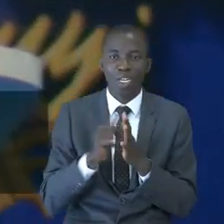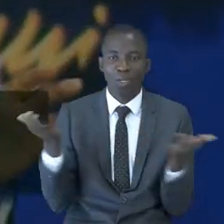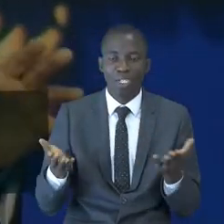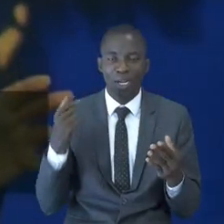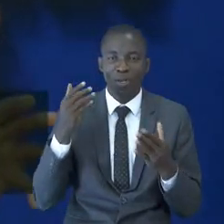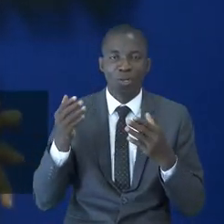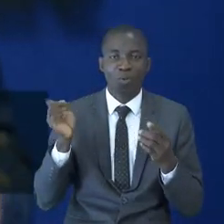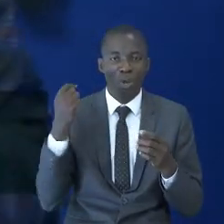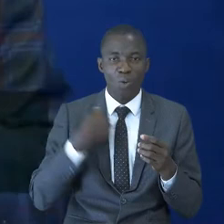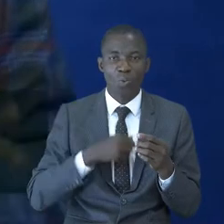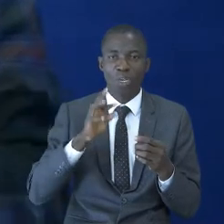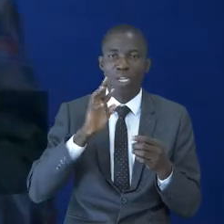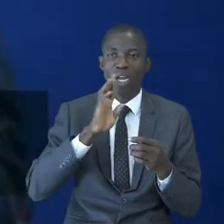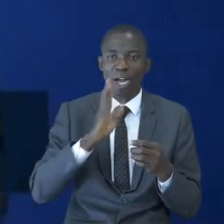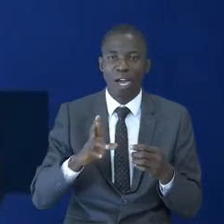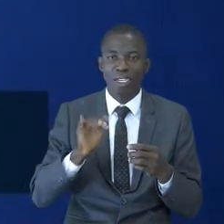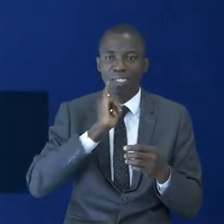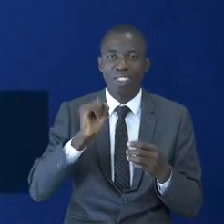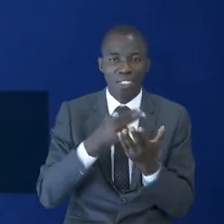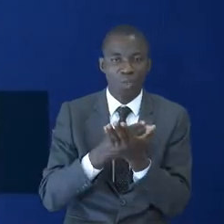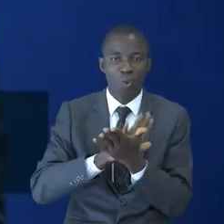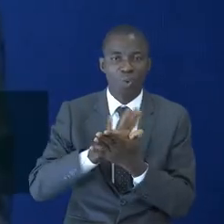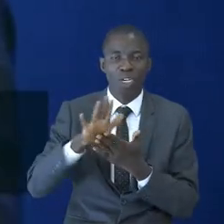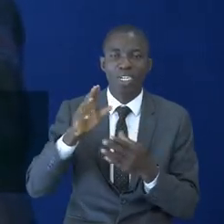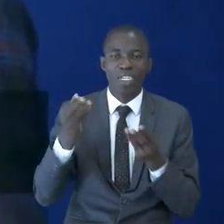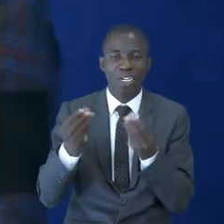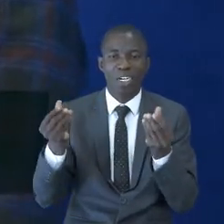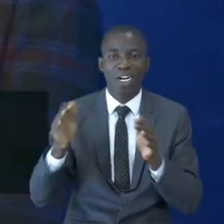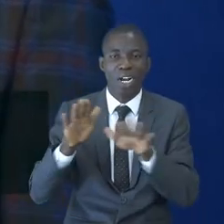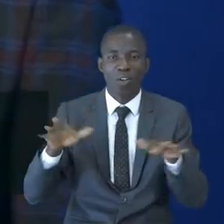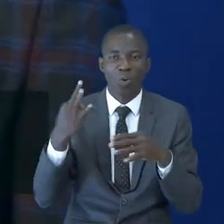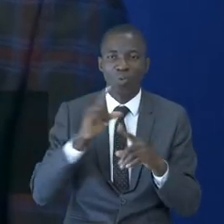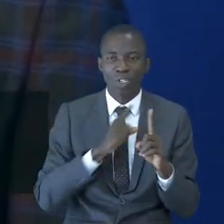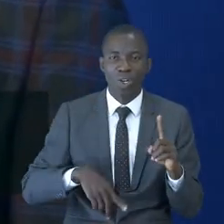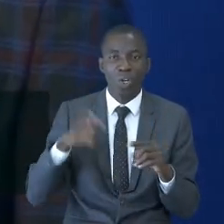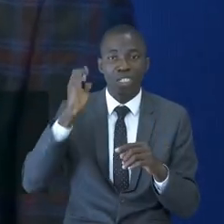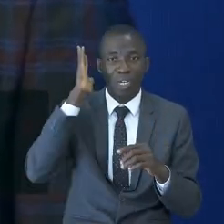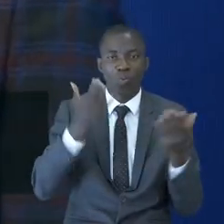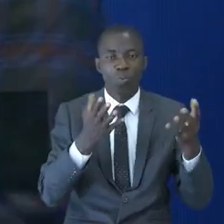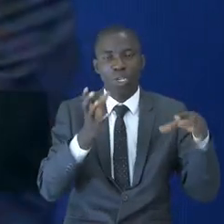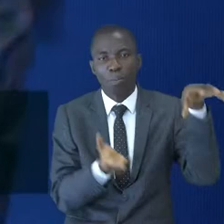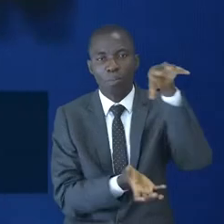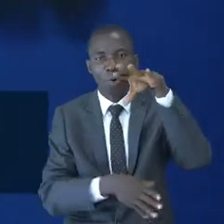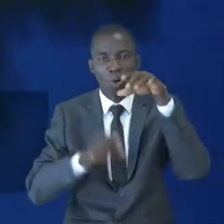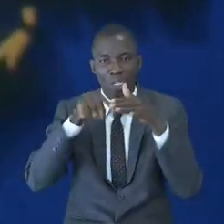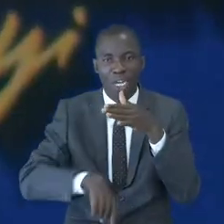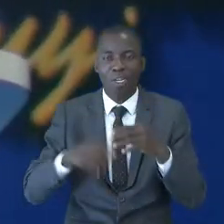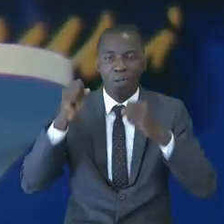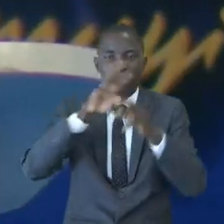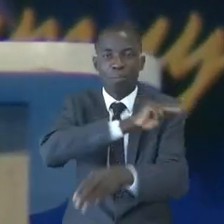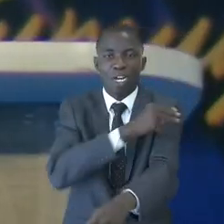are is the holy ground of the Lord, and is going to pour down mighty